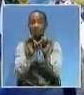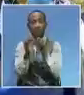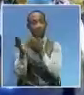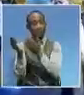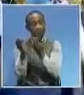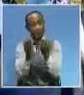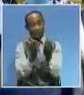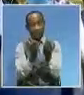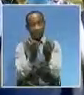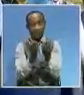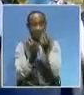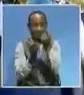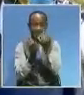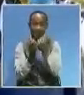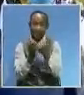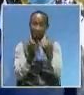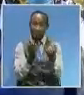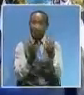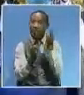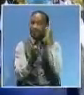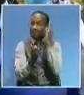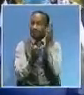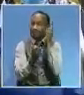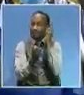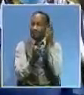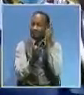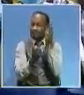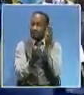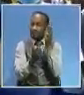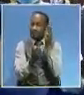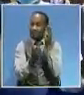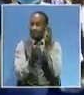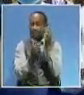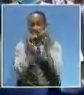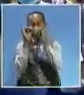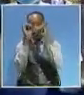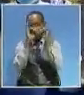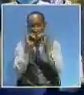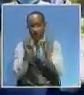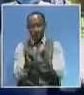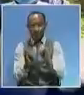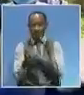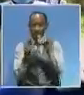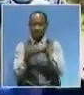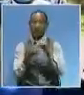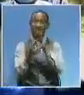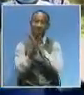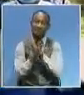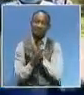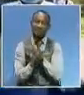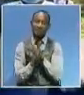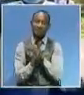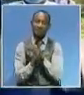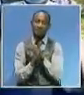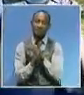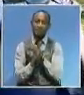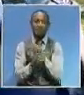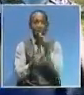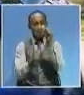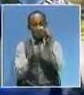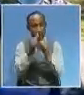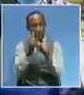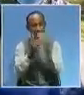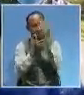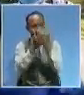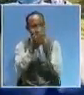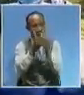bring this issue of historical monuments in the whole of our country. Every part of our